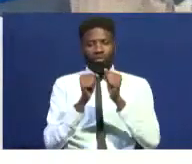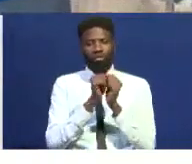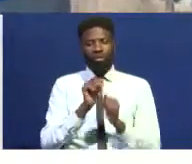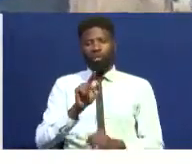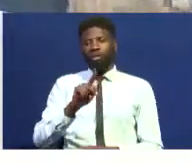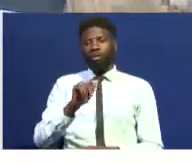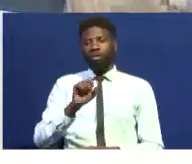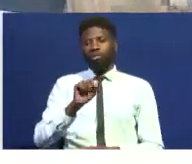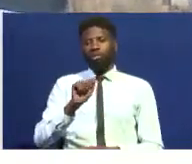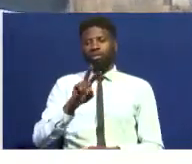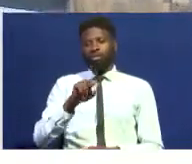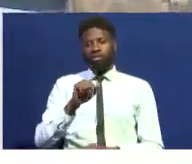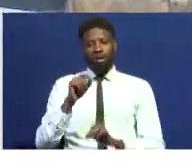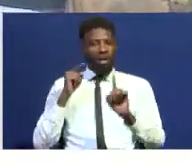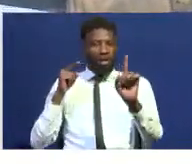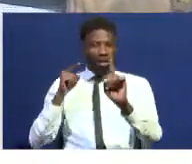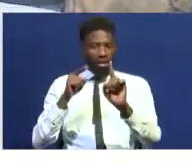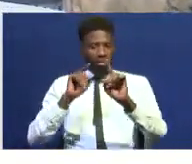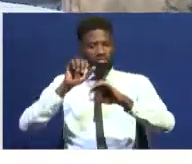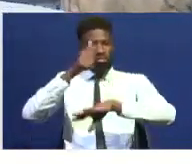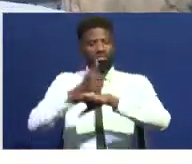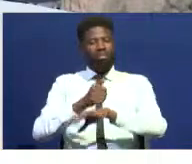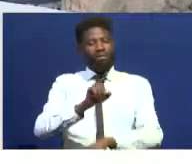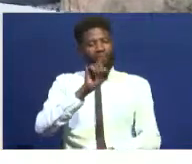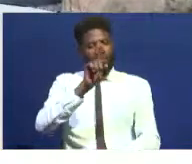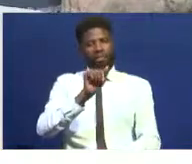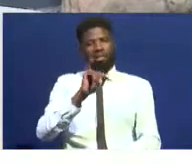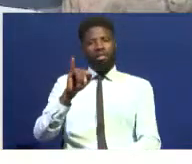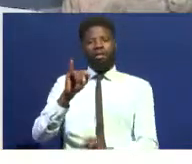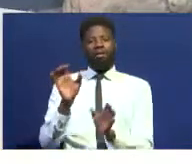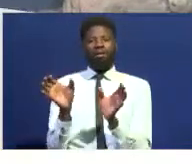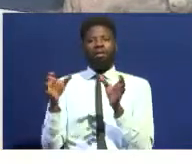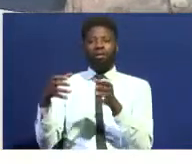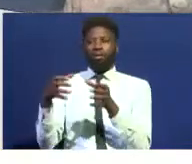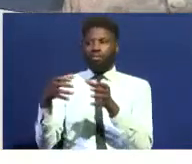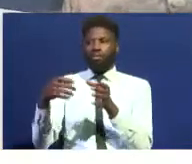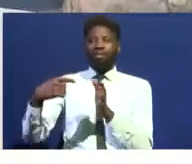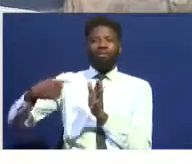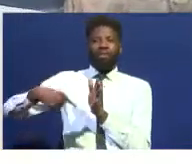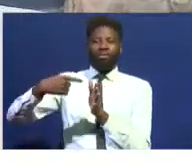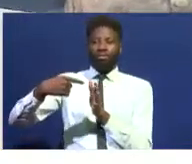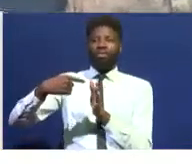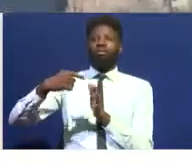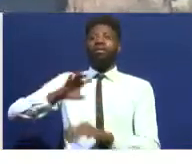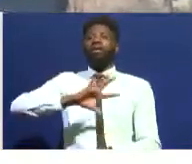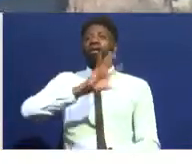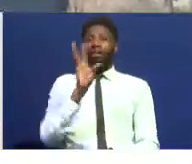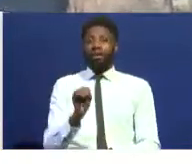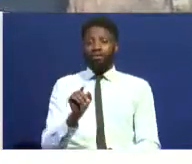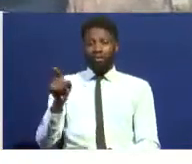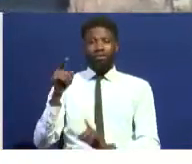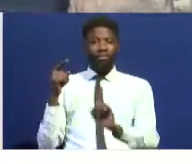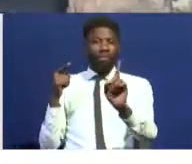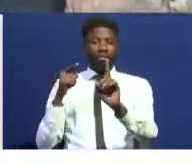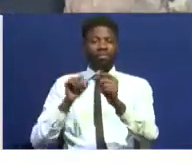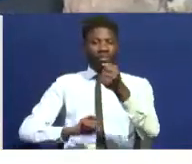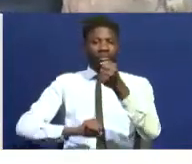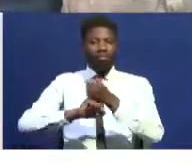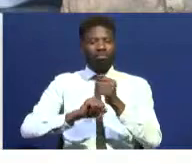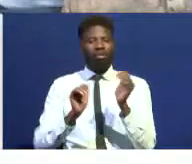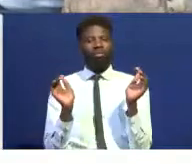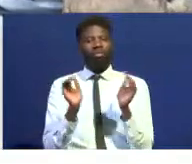around putting up the first ever AI factory in the continent. And that AI factory is specifically geared to support startups,